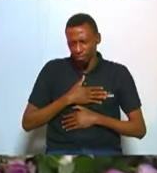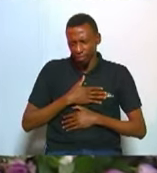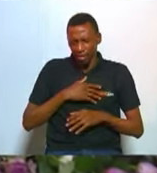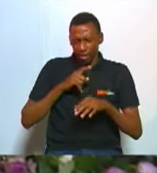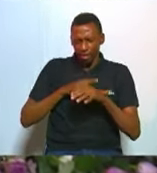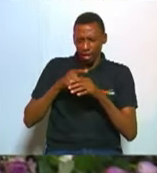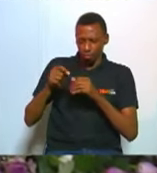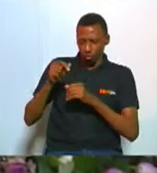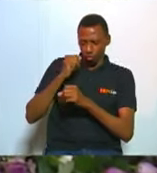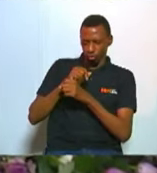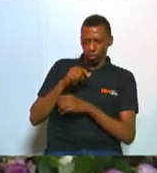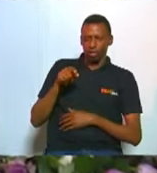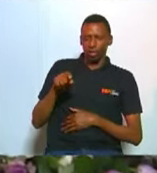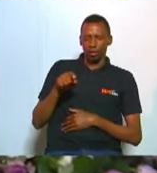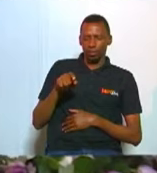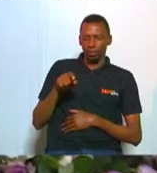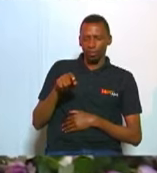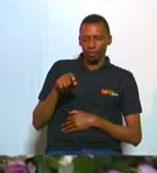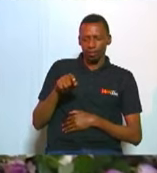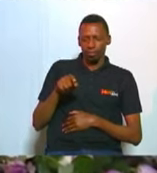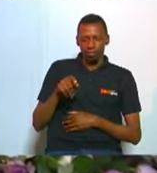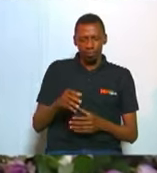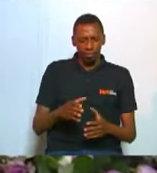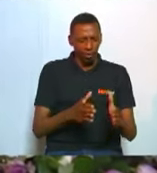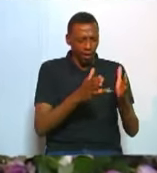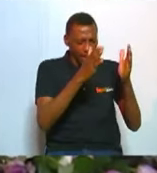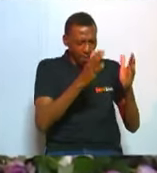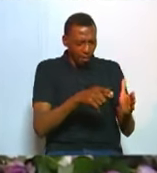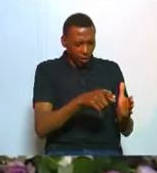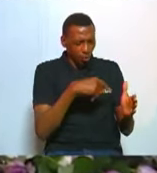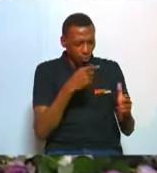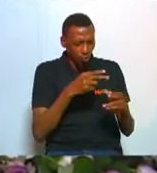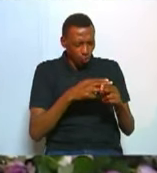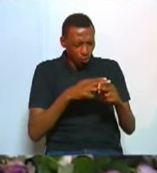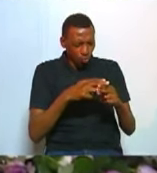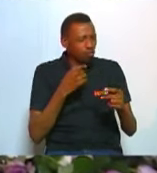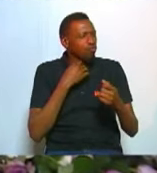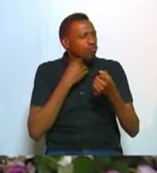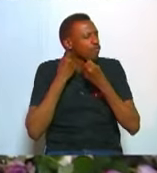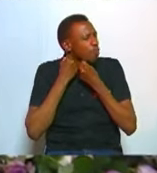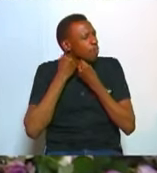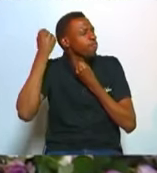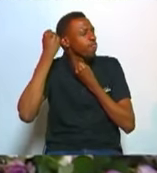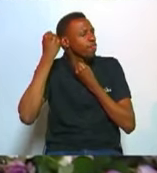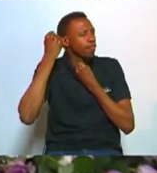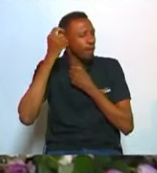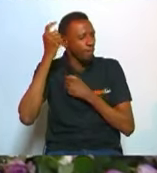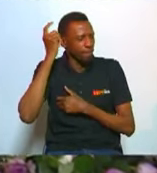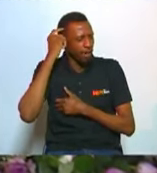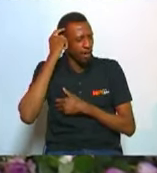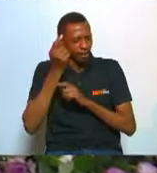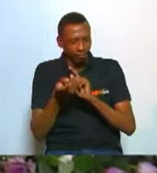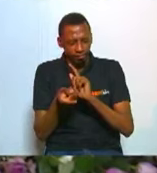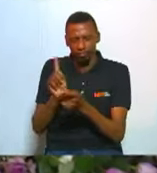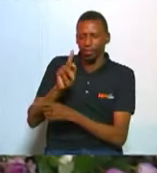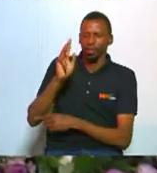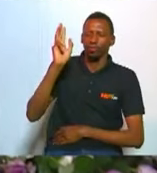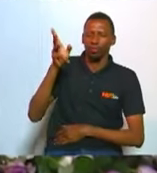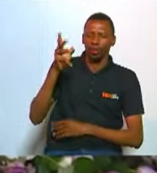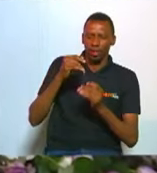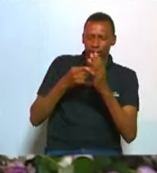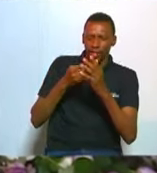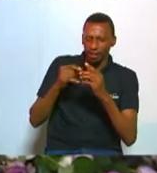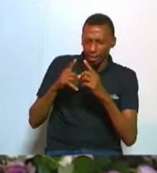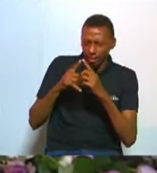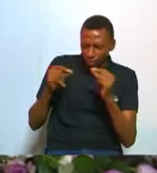do this, the person who is about to commit suicide will change their mind. Just speak a